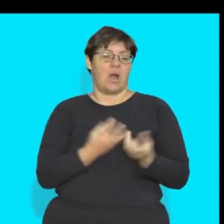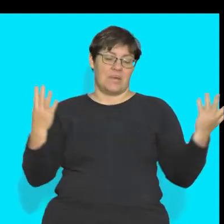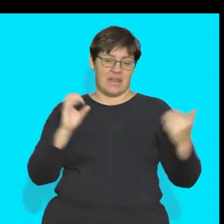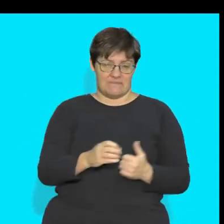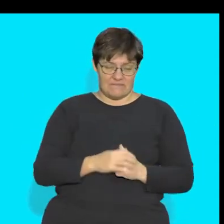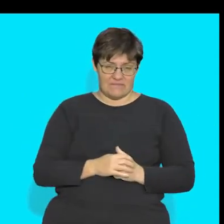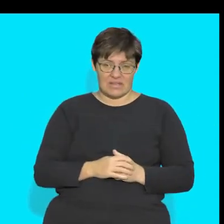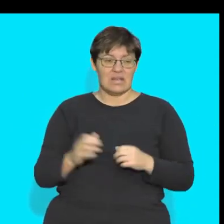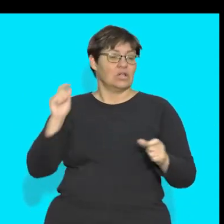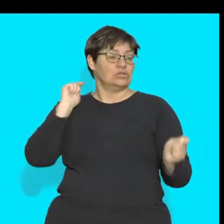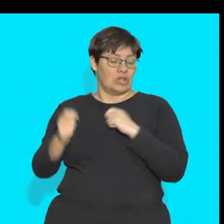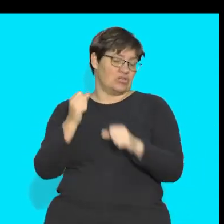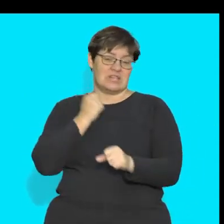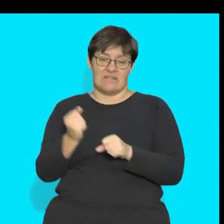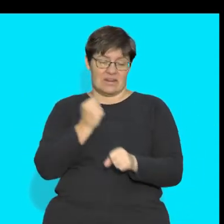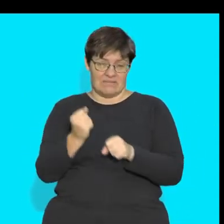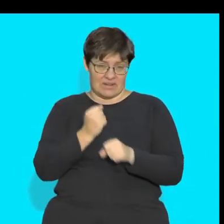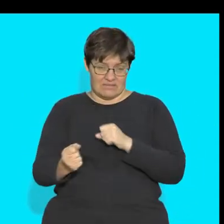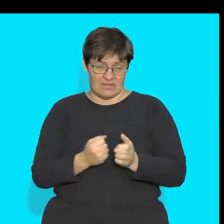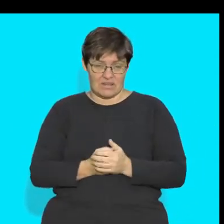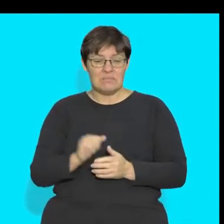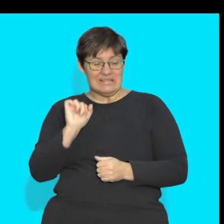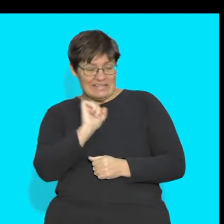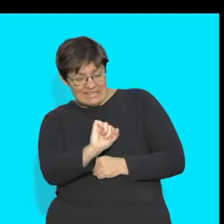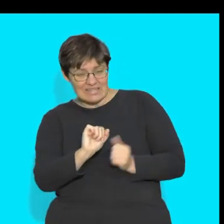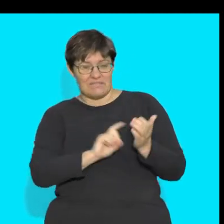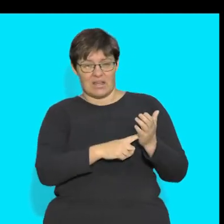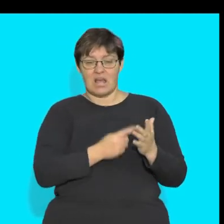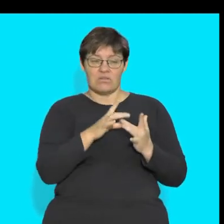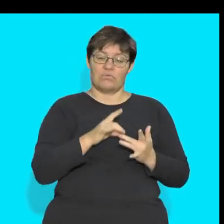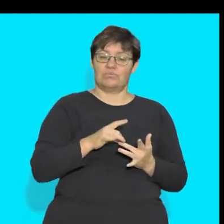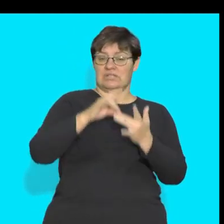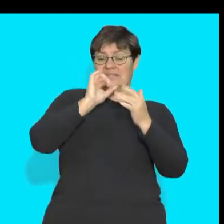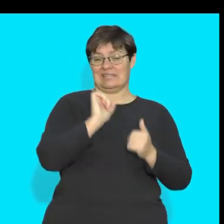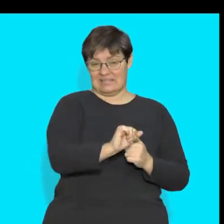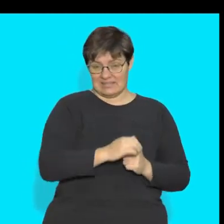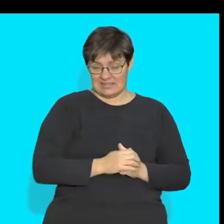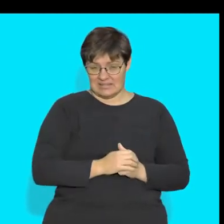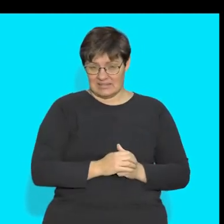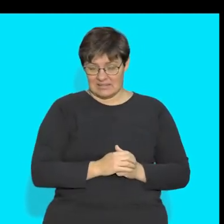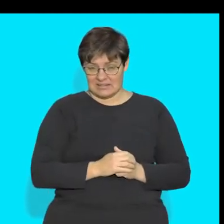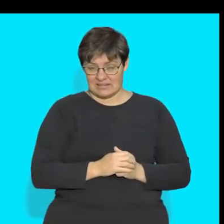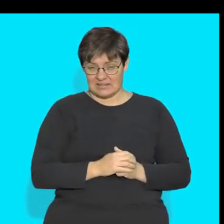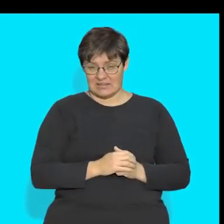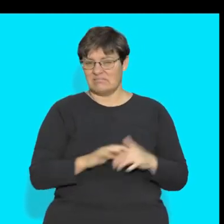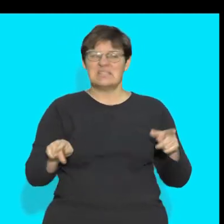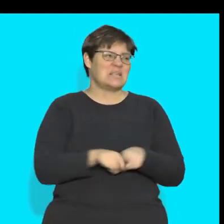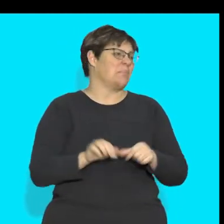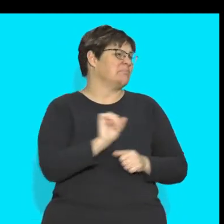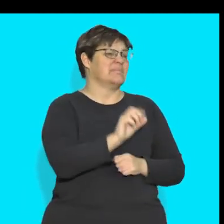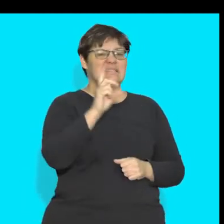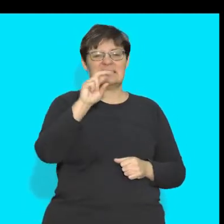many. That's never going to change. It is its fingerprint. It is its unique. It's like its